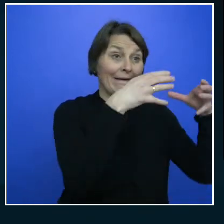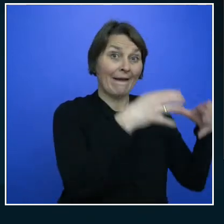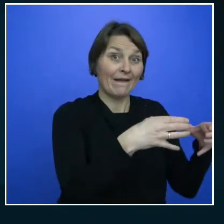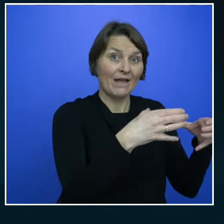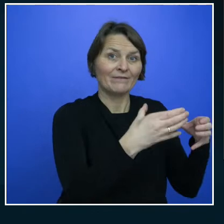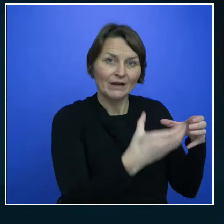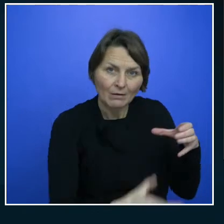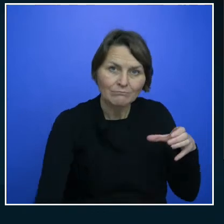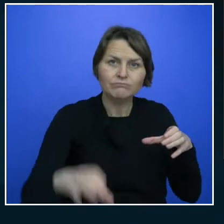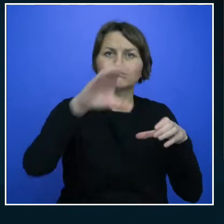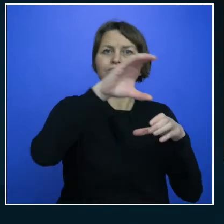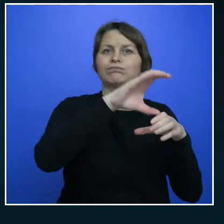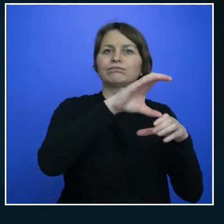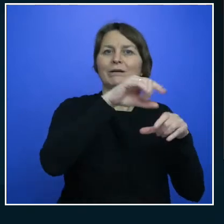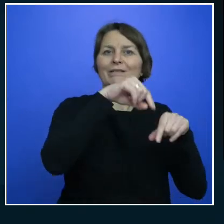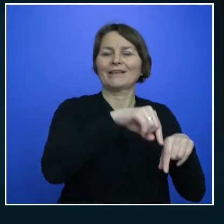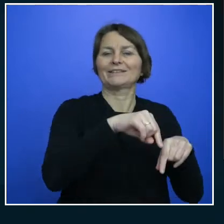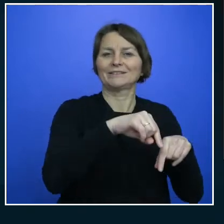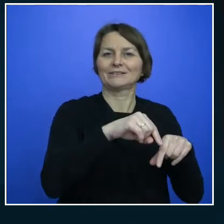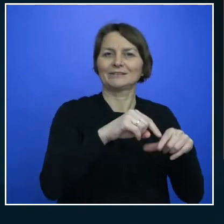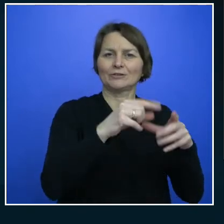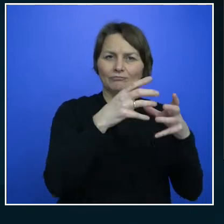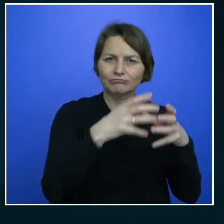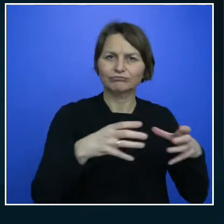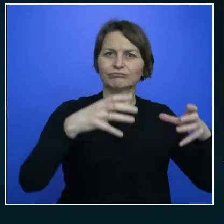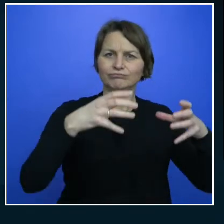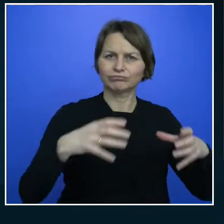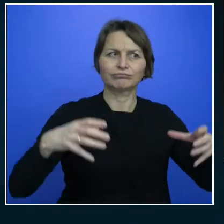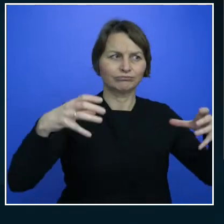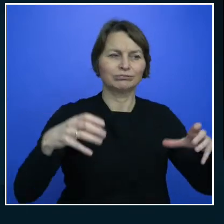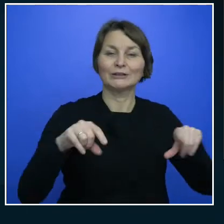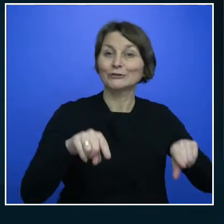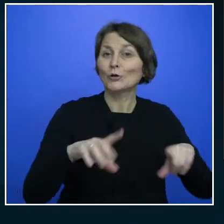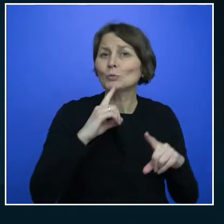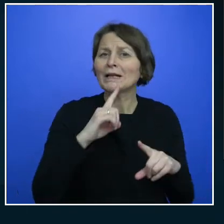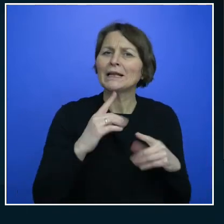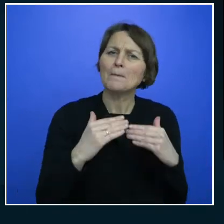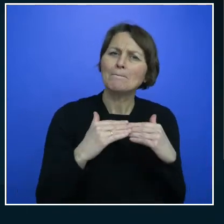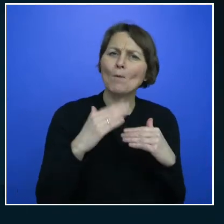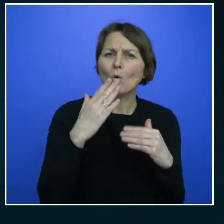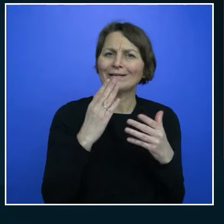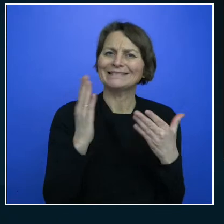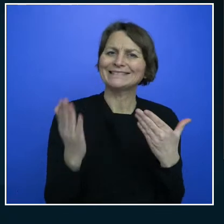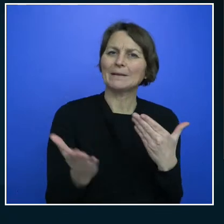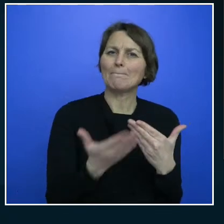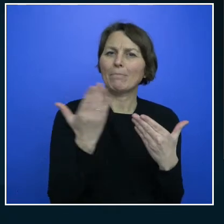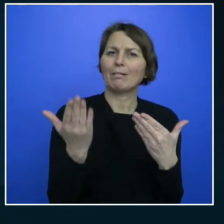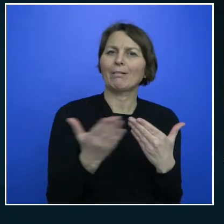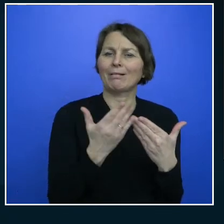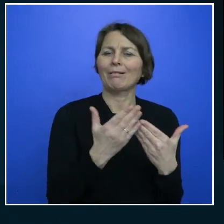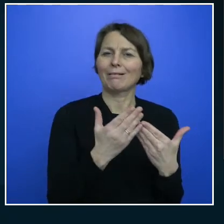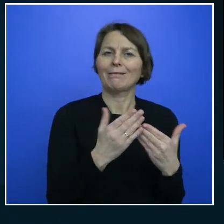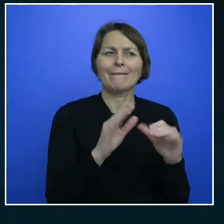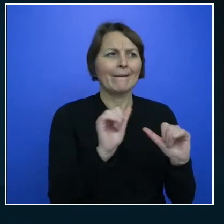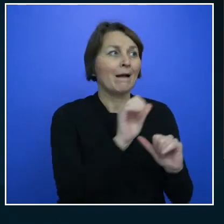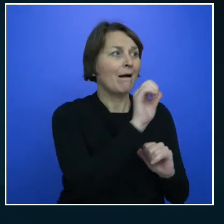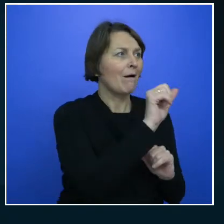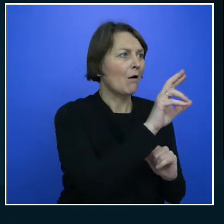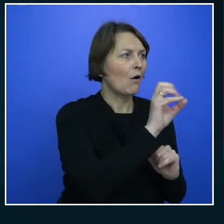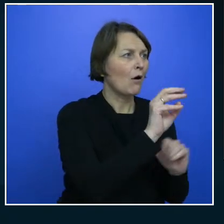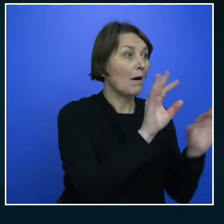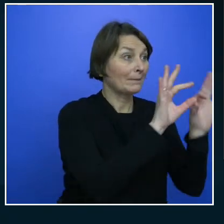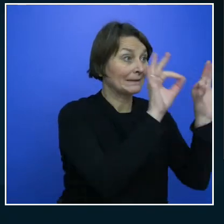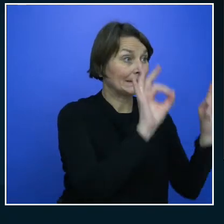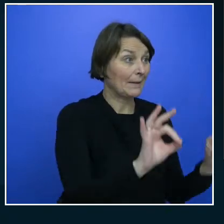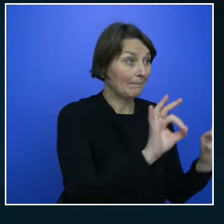goal is to drastically simplify the way we're authoring our templates and our JSON templates and our ARM templates, like we just showed you,